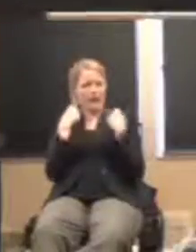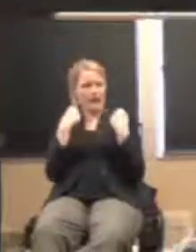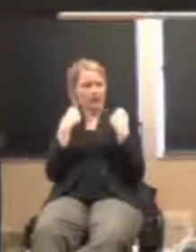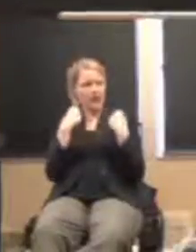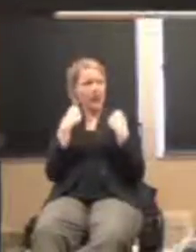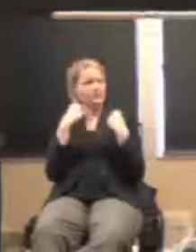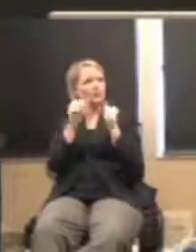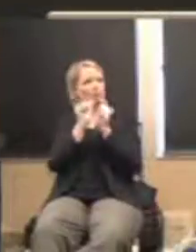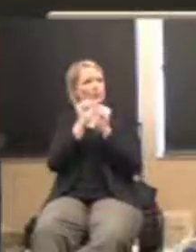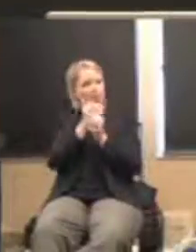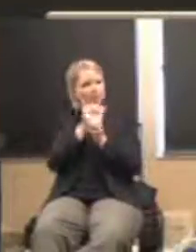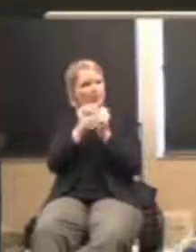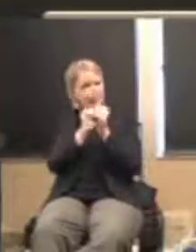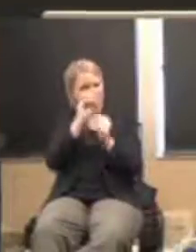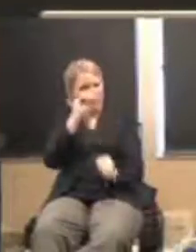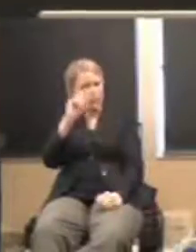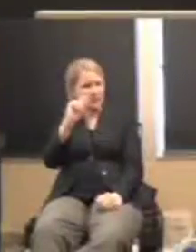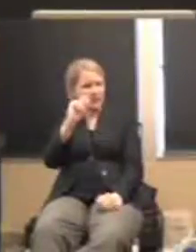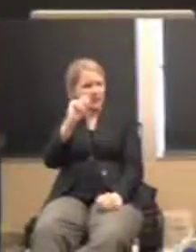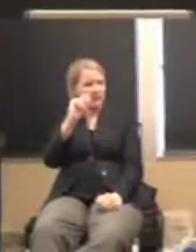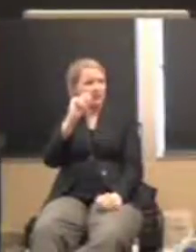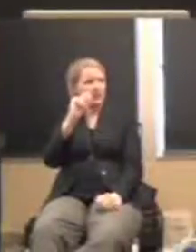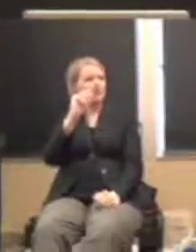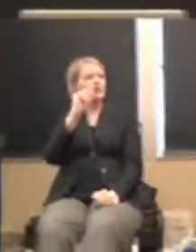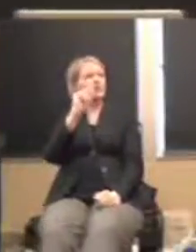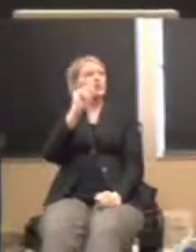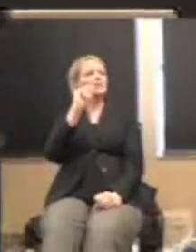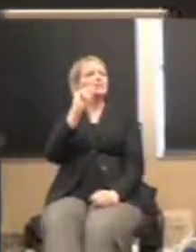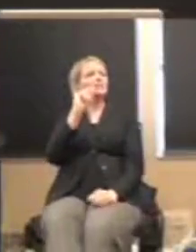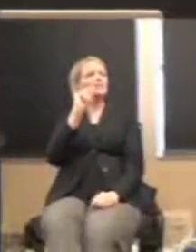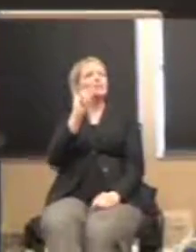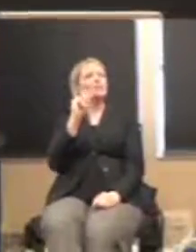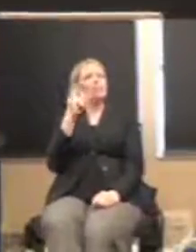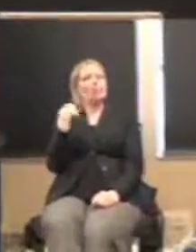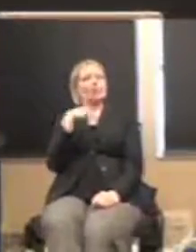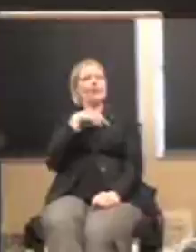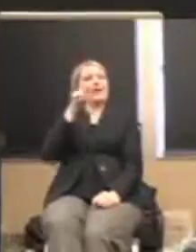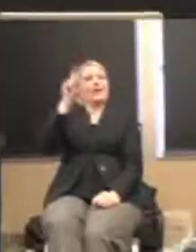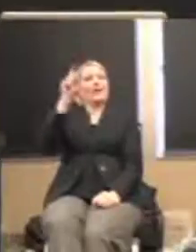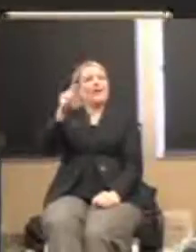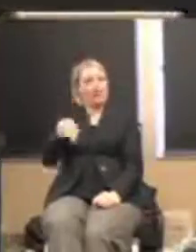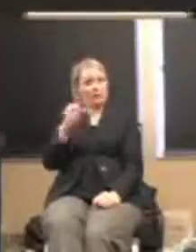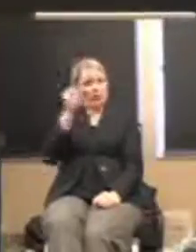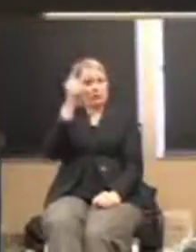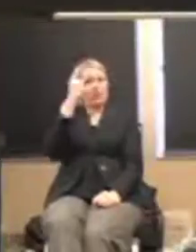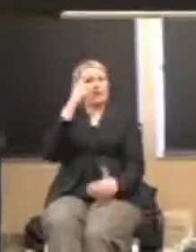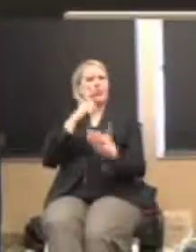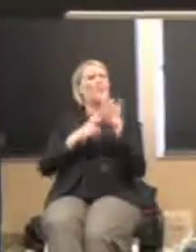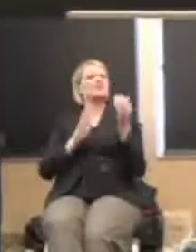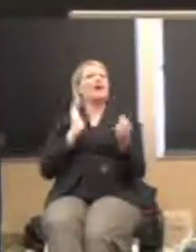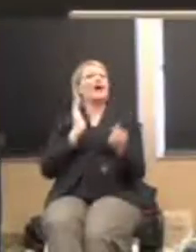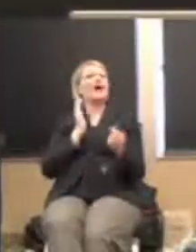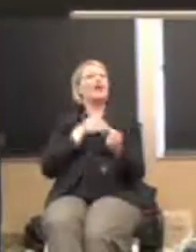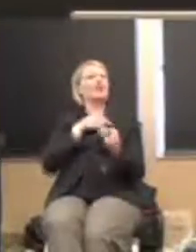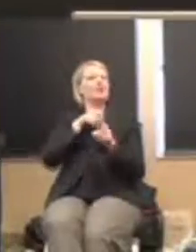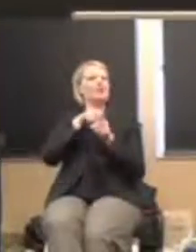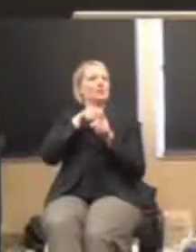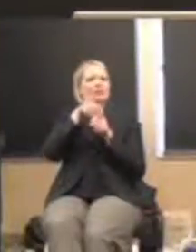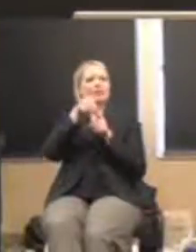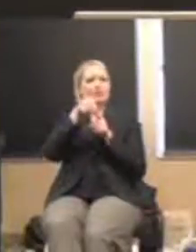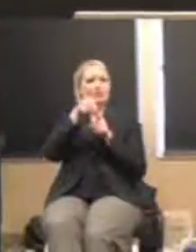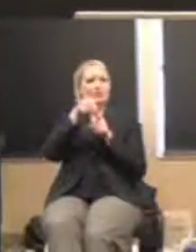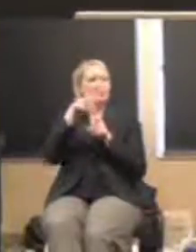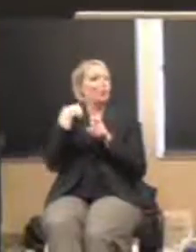your OT as well, is that we have to understand what our specialty is. And we are